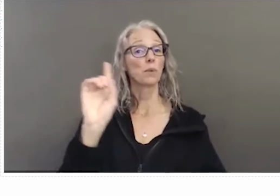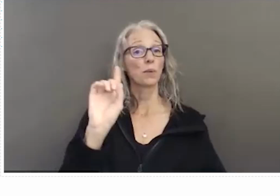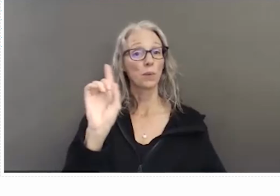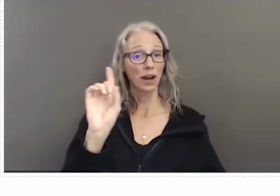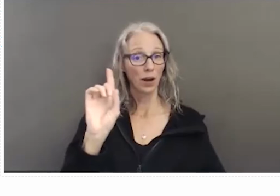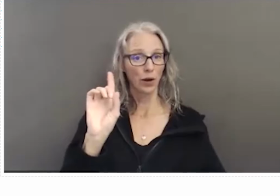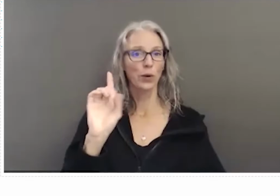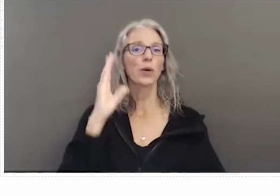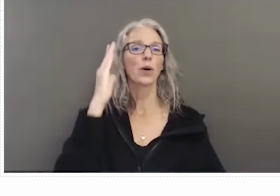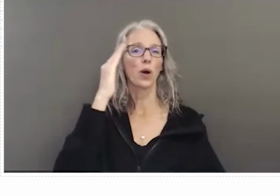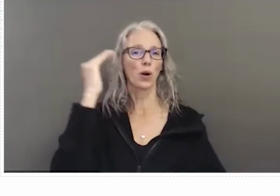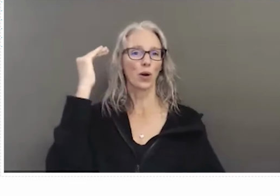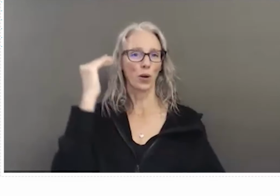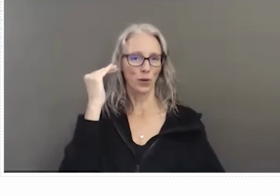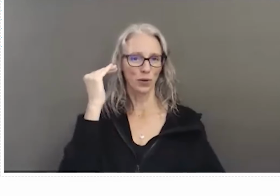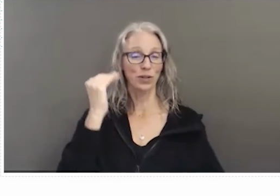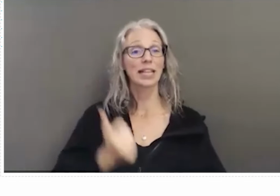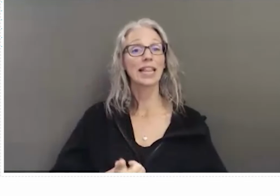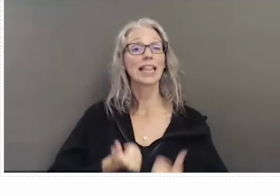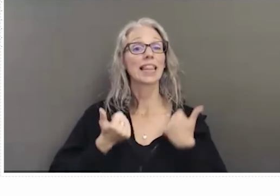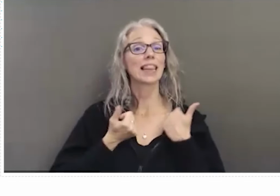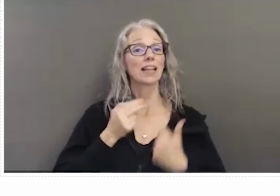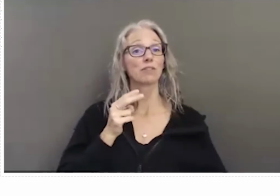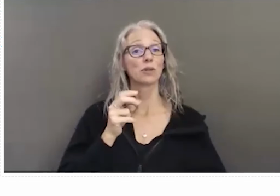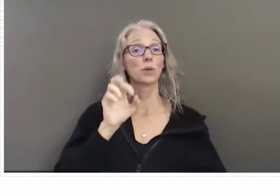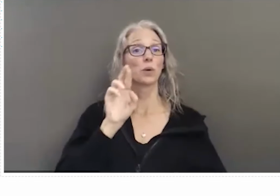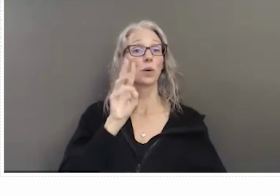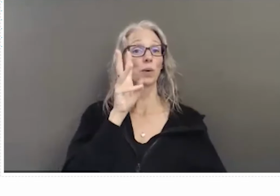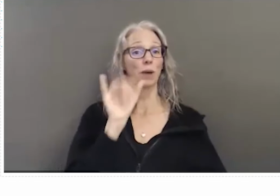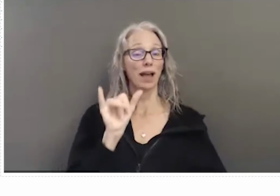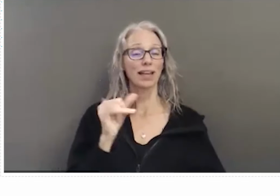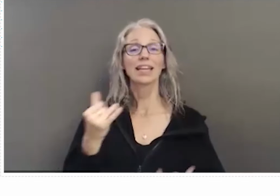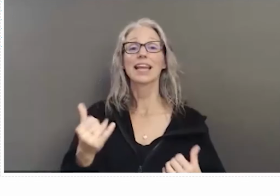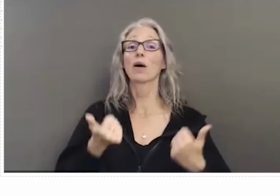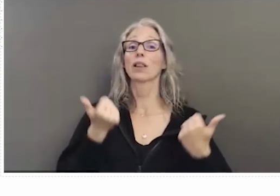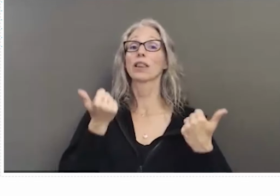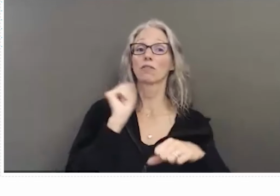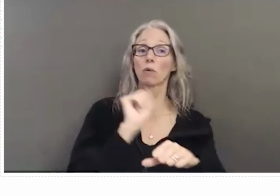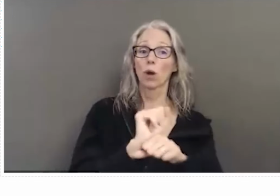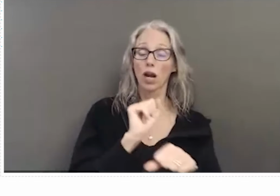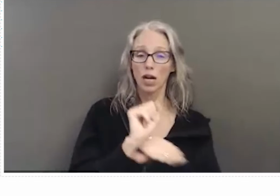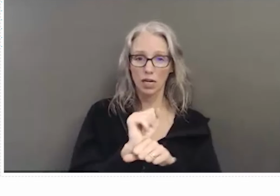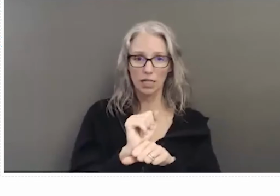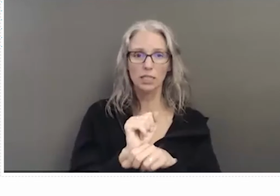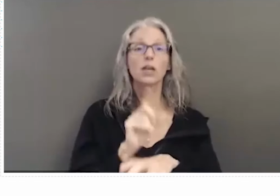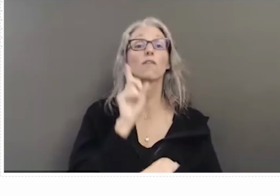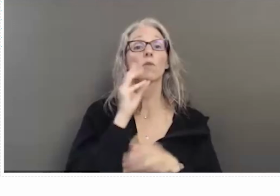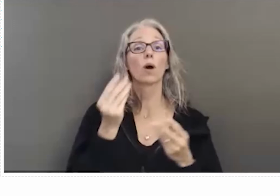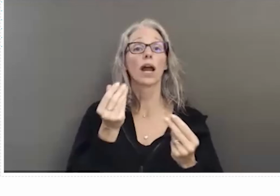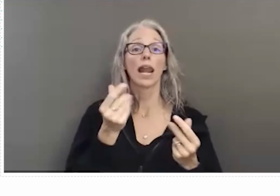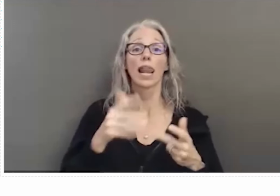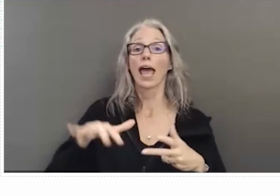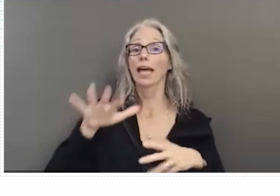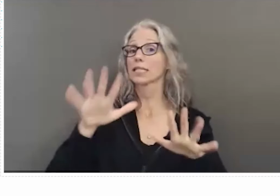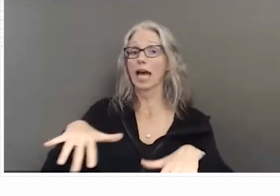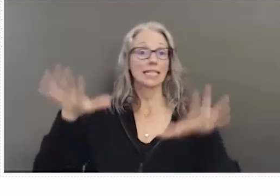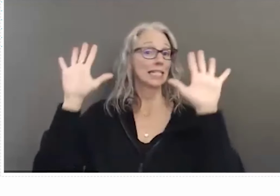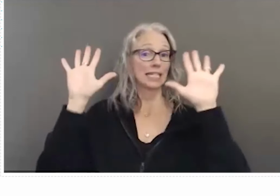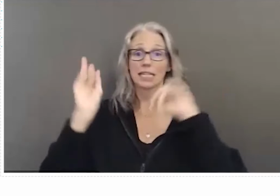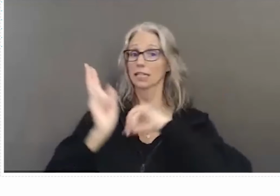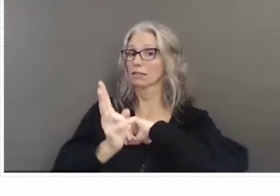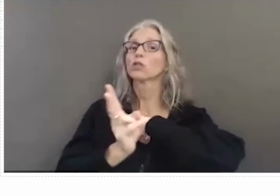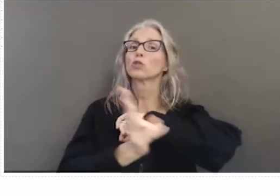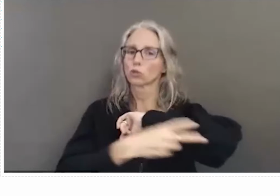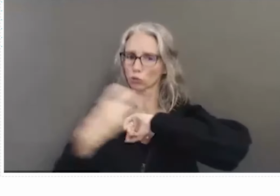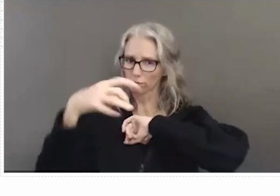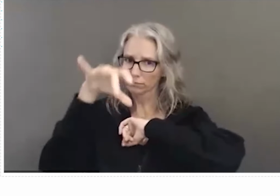Kong, lived in Norway, and now lives and works on the unceded, stolen, and ancestral lands of the Musqueam, Squamish,